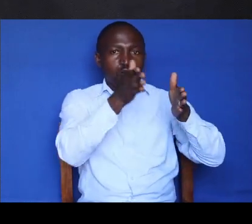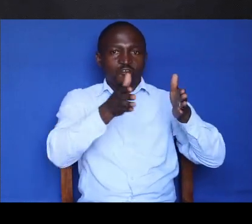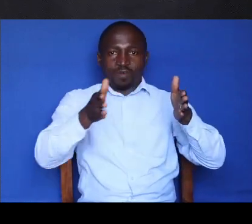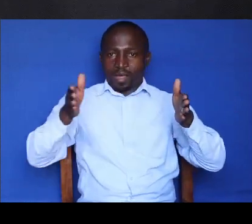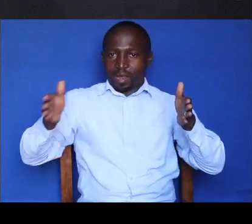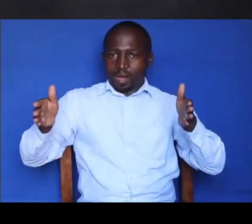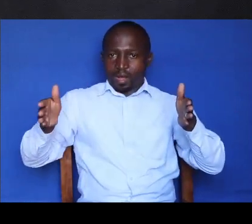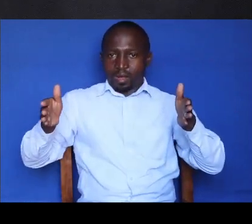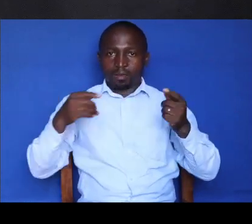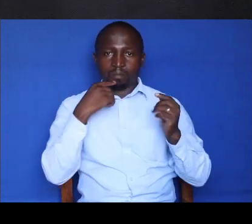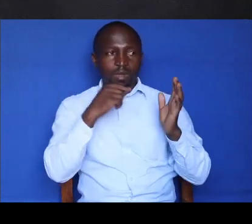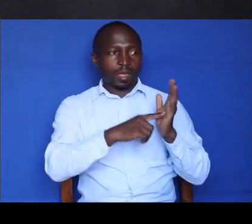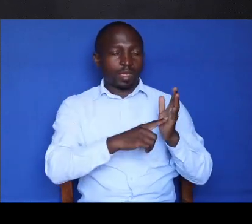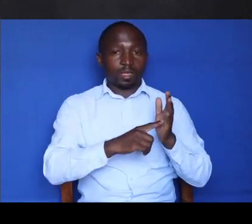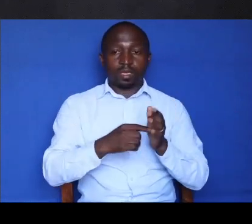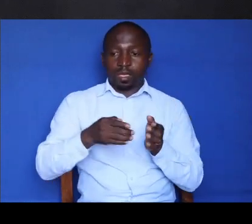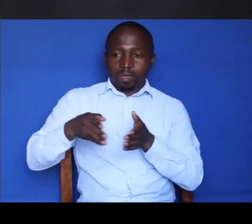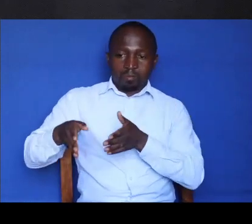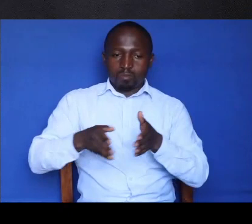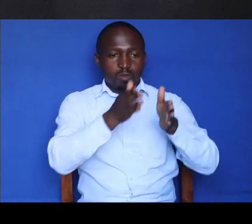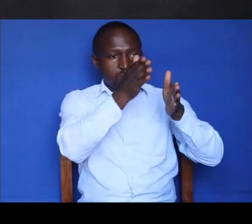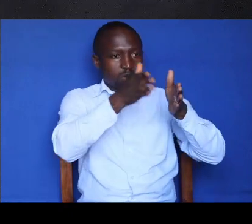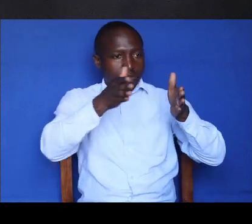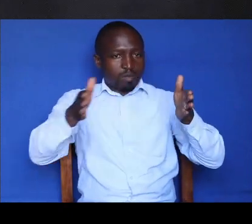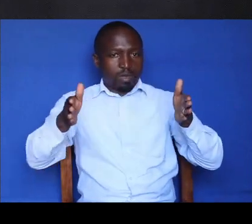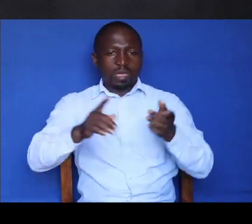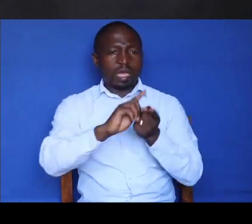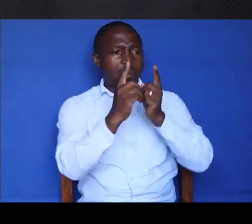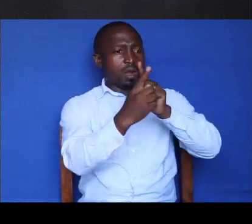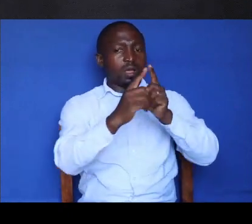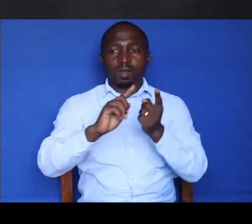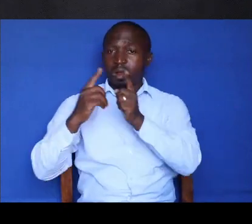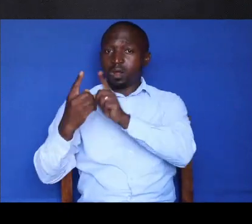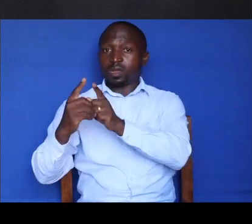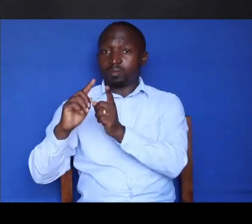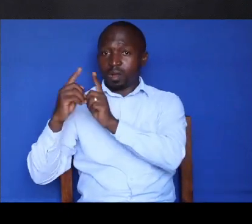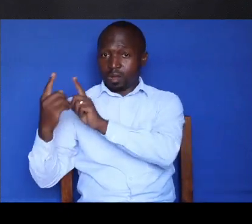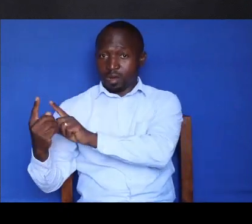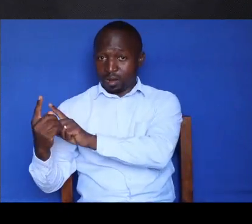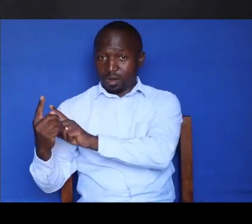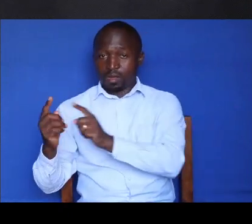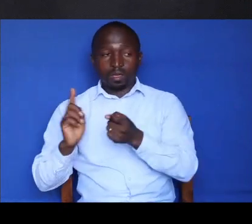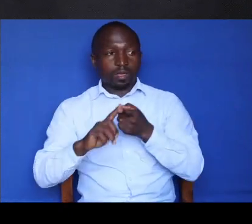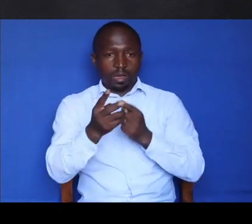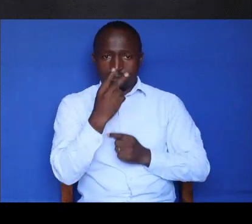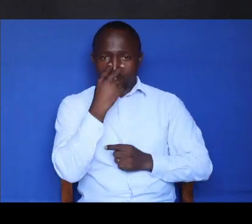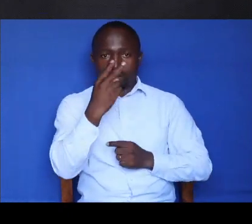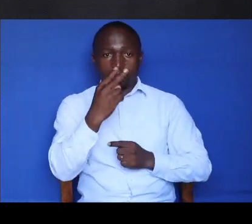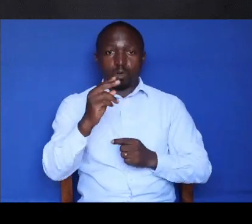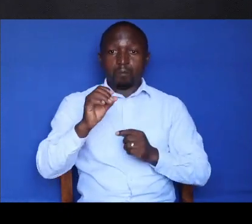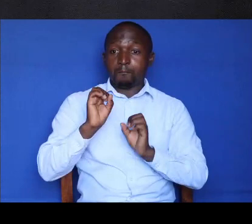river profile is made to have no similar physical appearance. River profile is made to have secondary